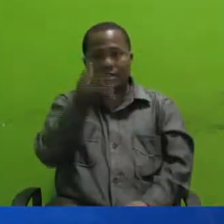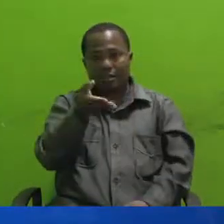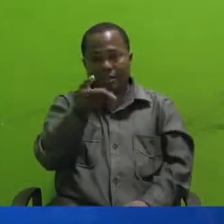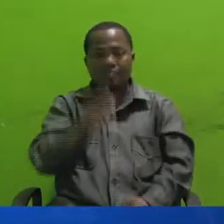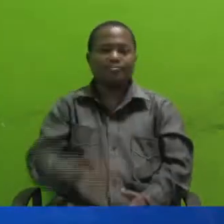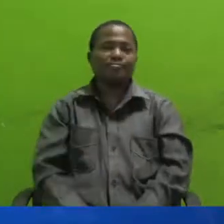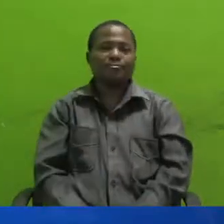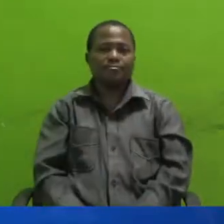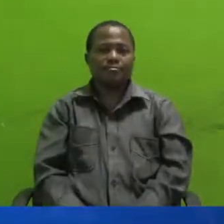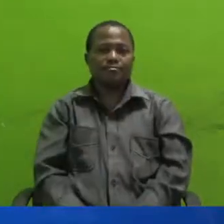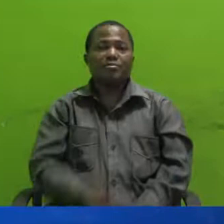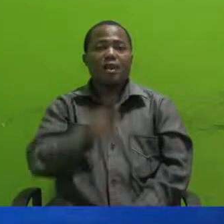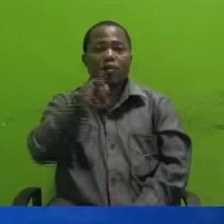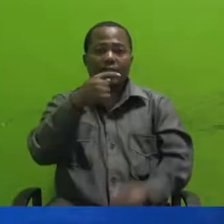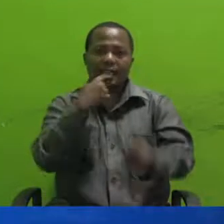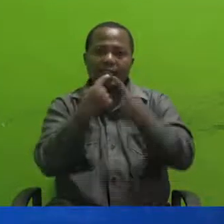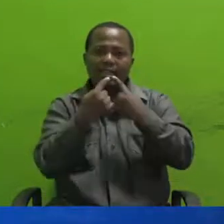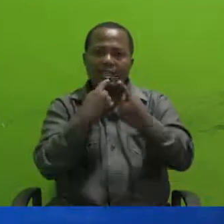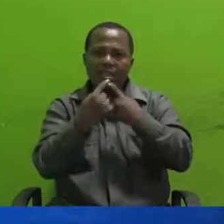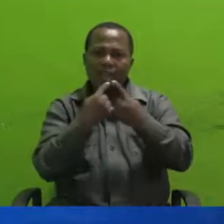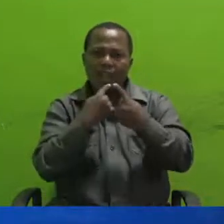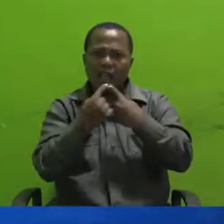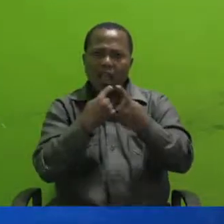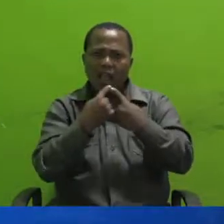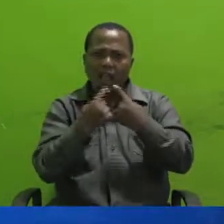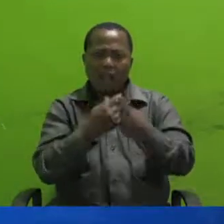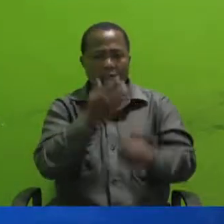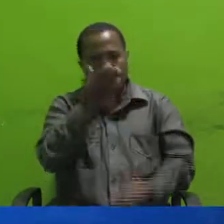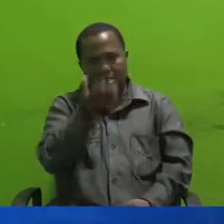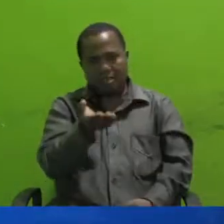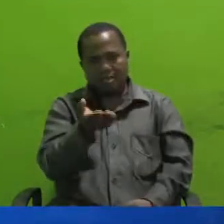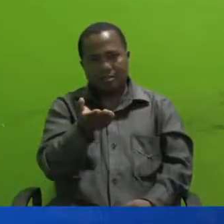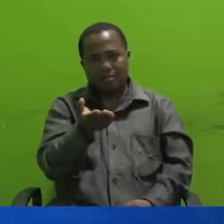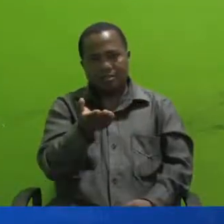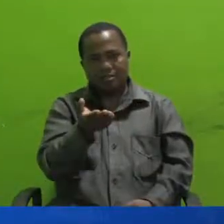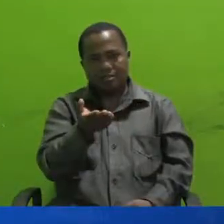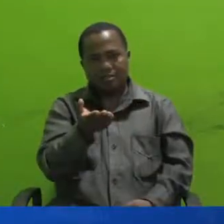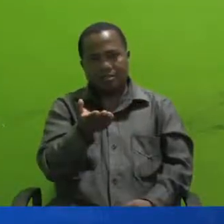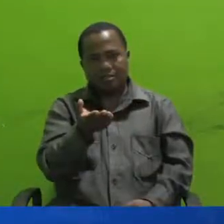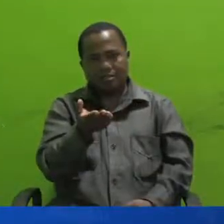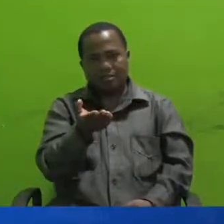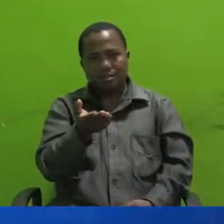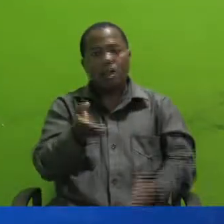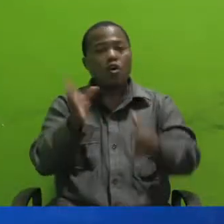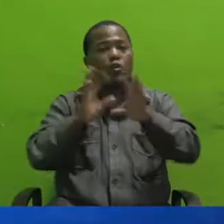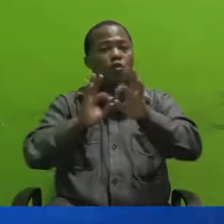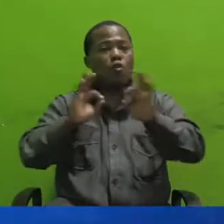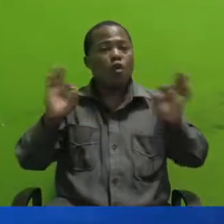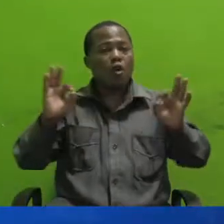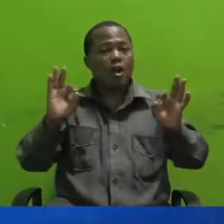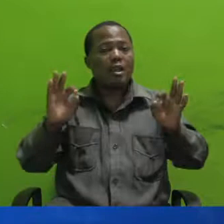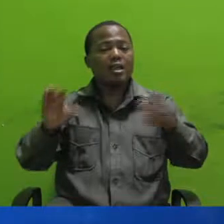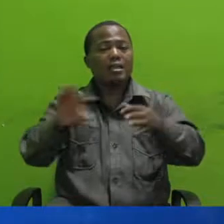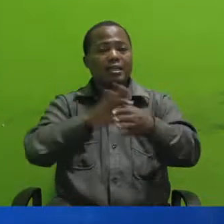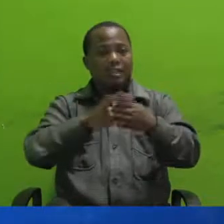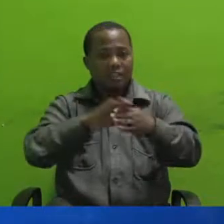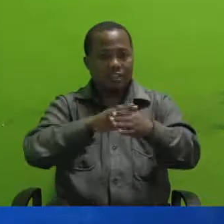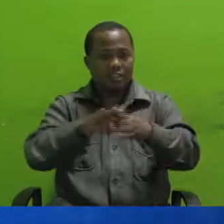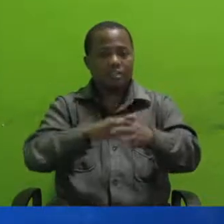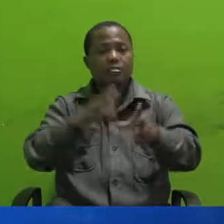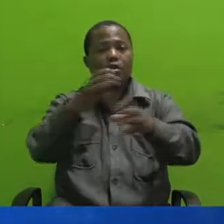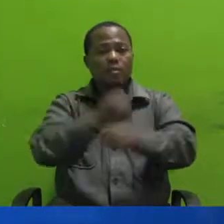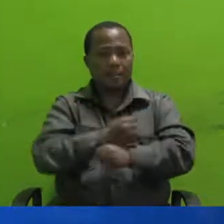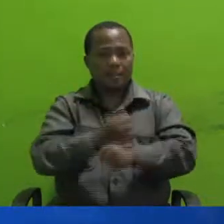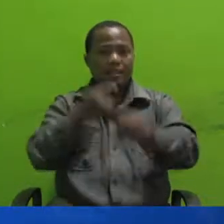in trigonometry, we discussed that one of the relationship